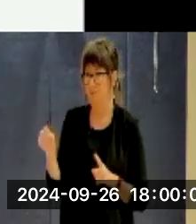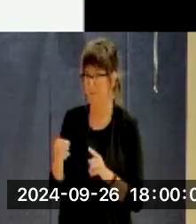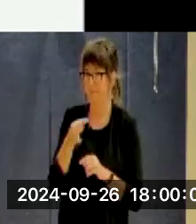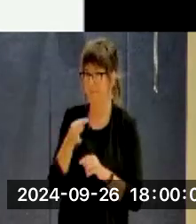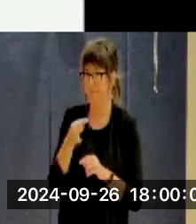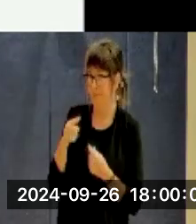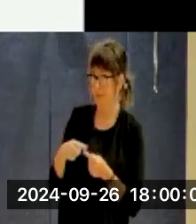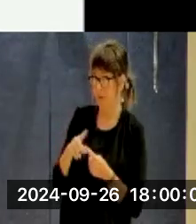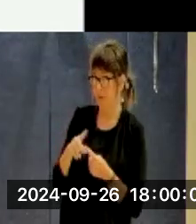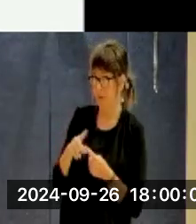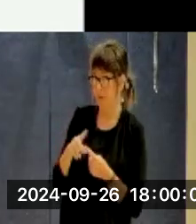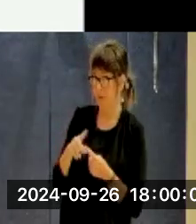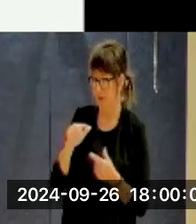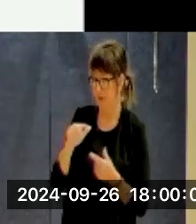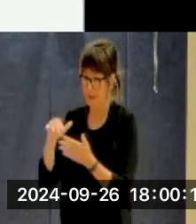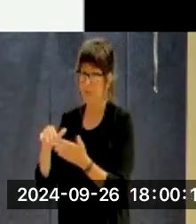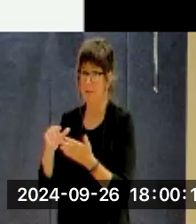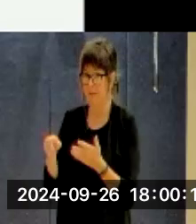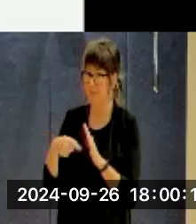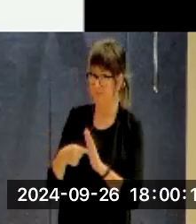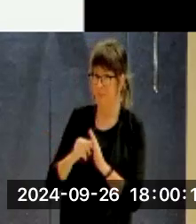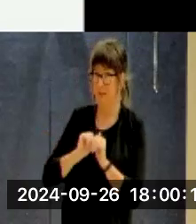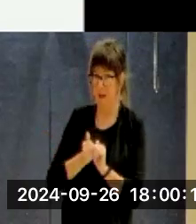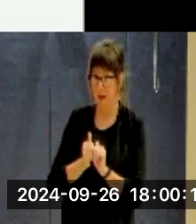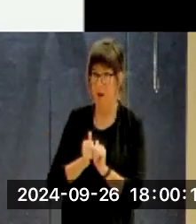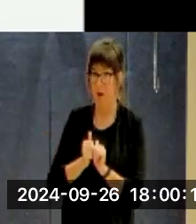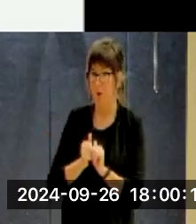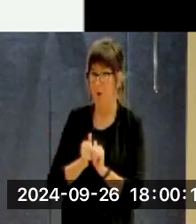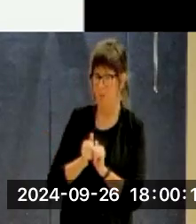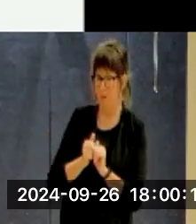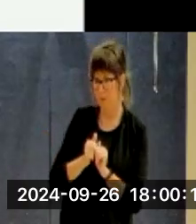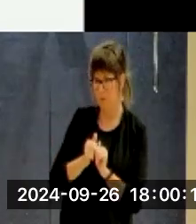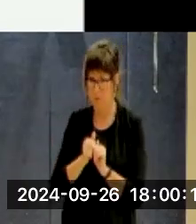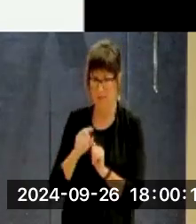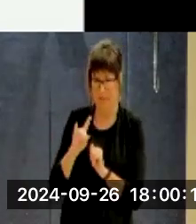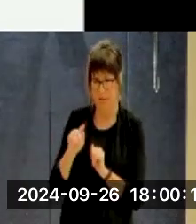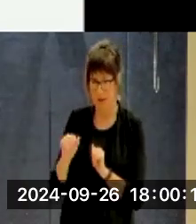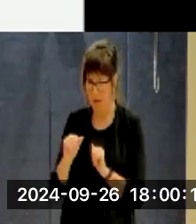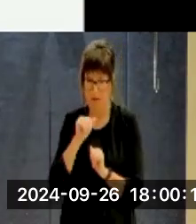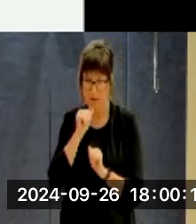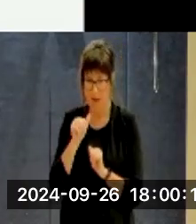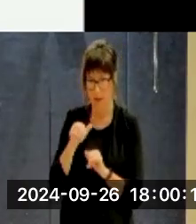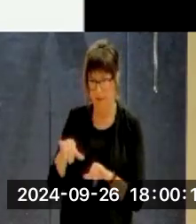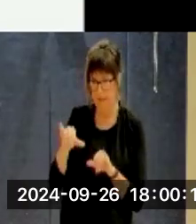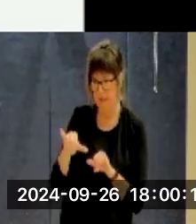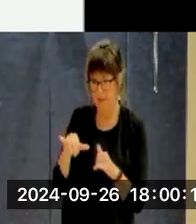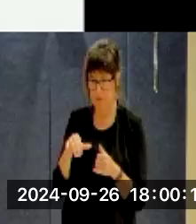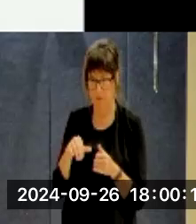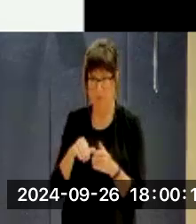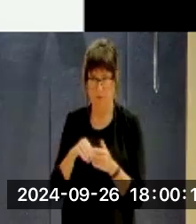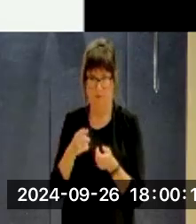data can show how like inconsistent the data plays out